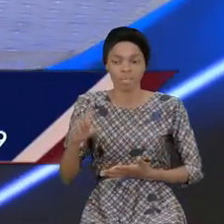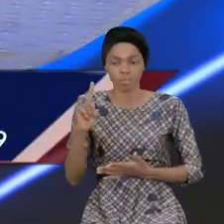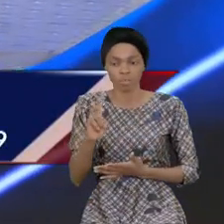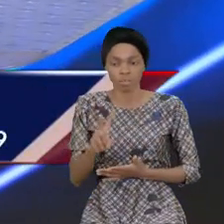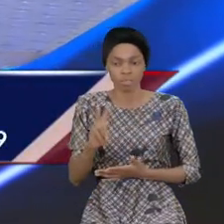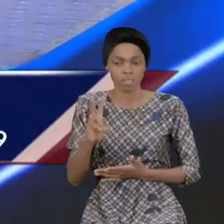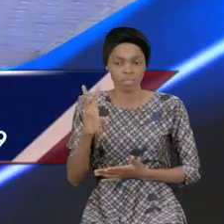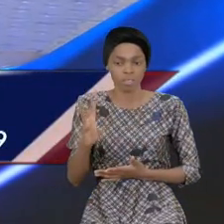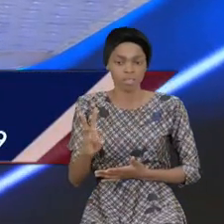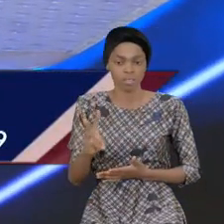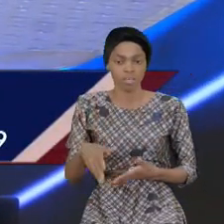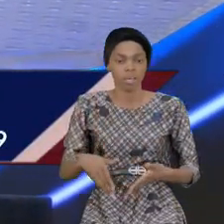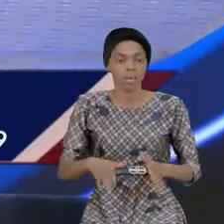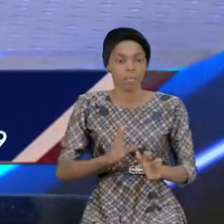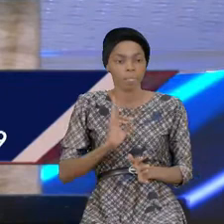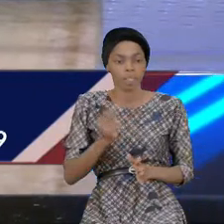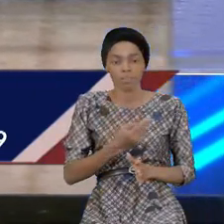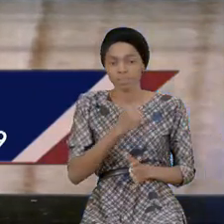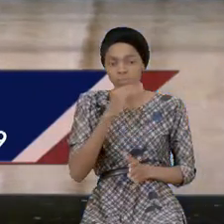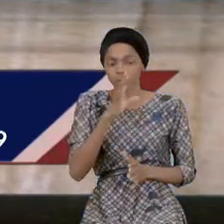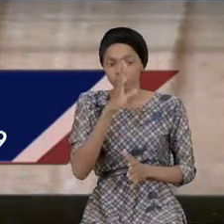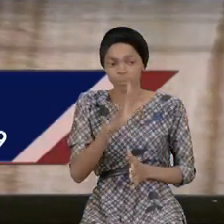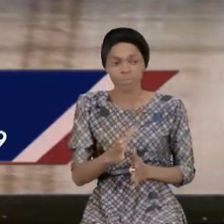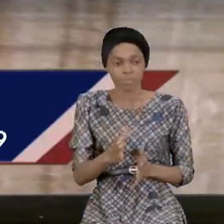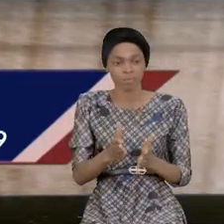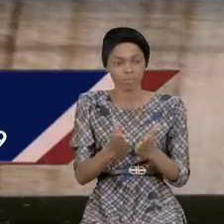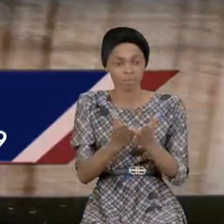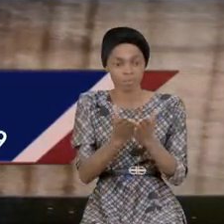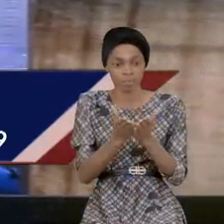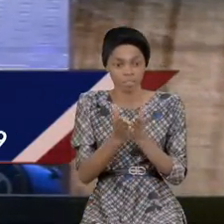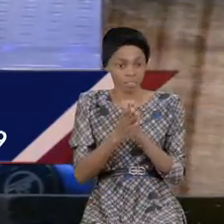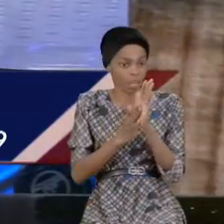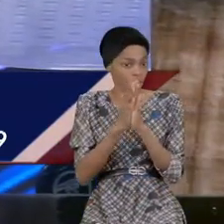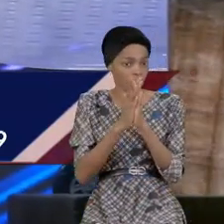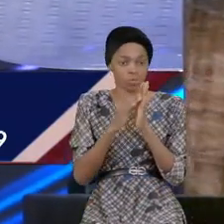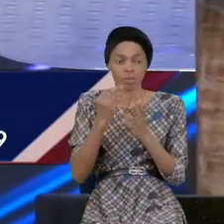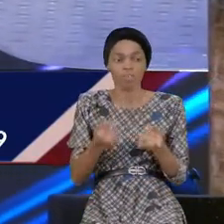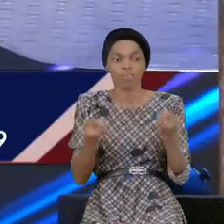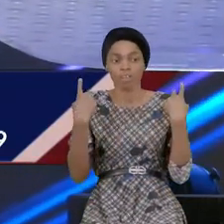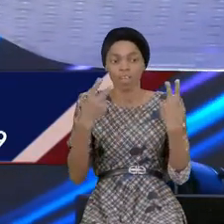26. Let us not be desirous of vain